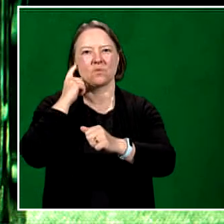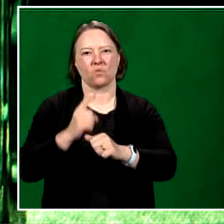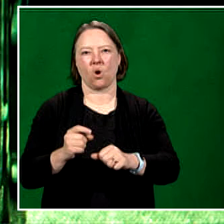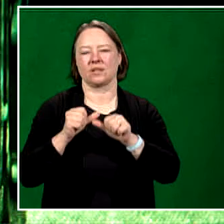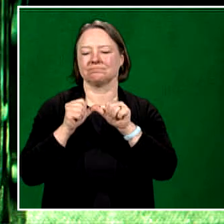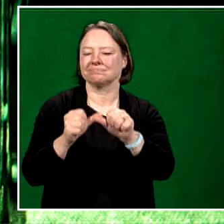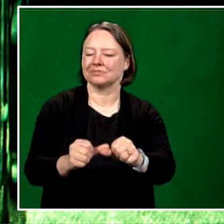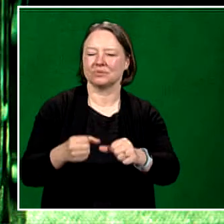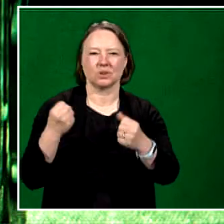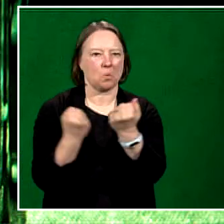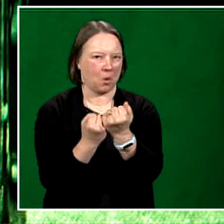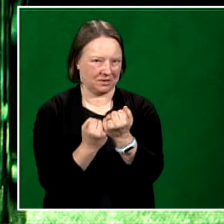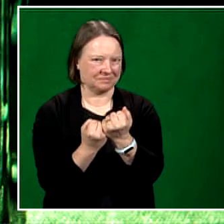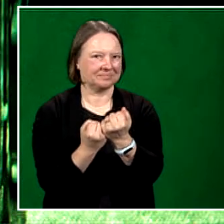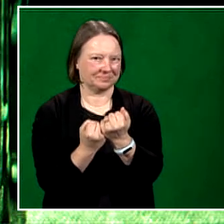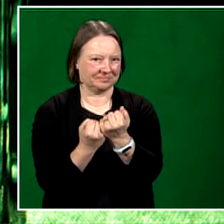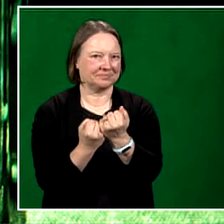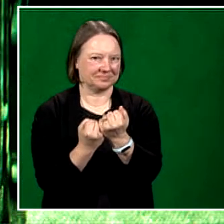unwavering support.